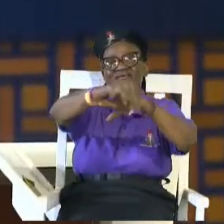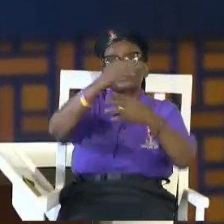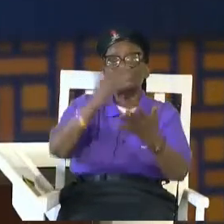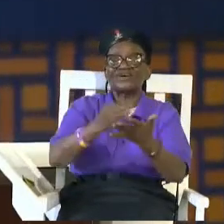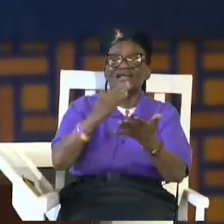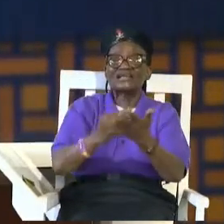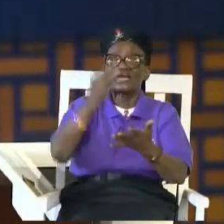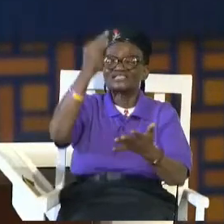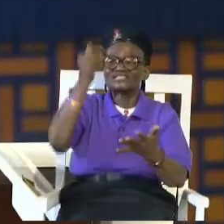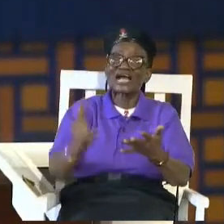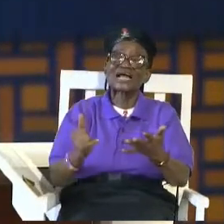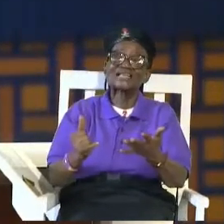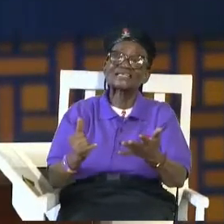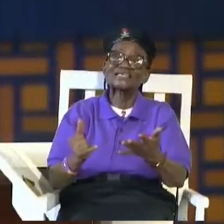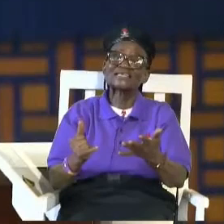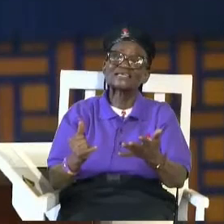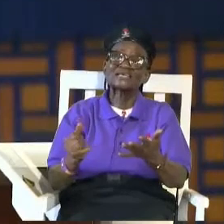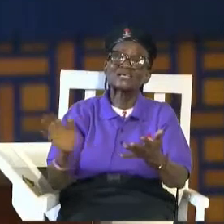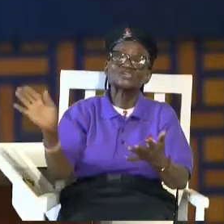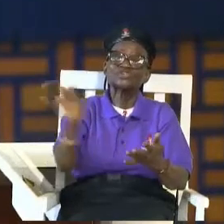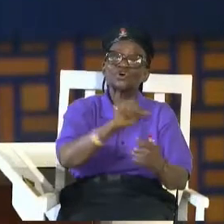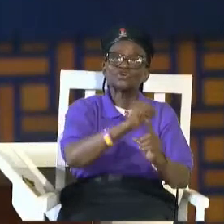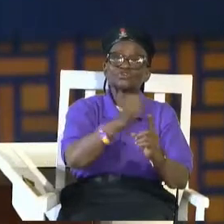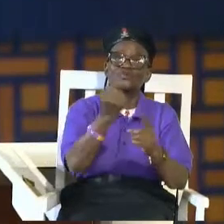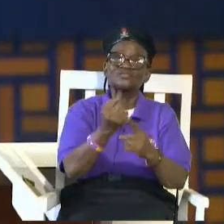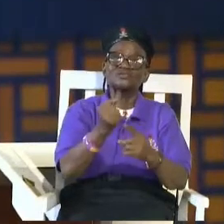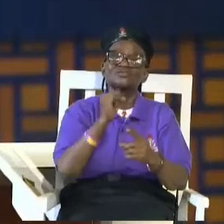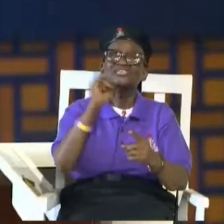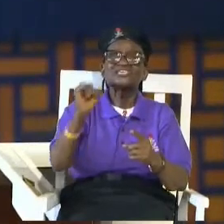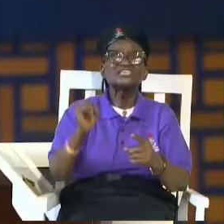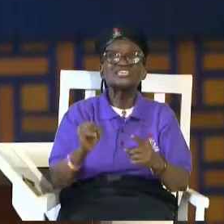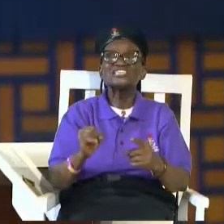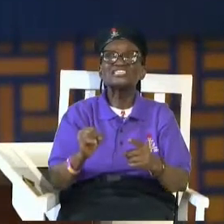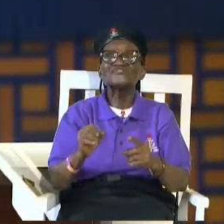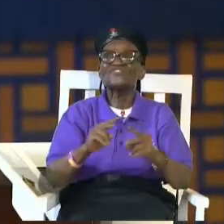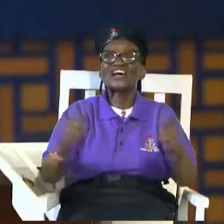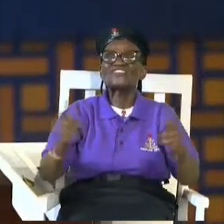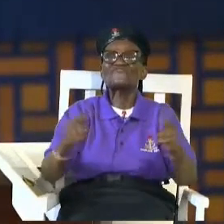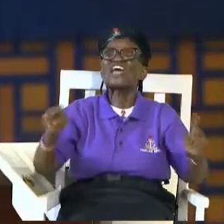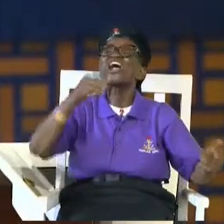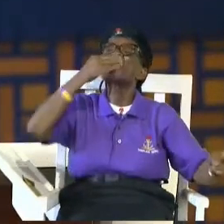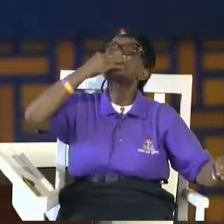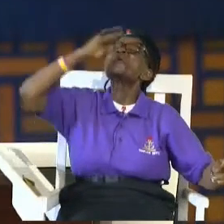Financially, your situation is critical.